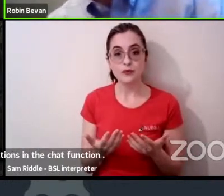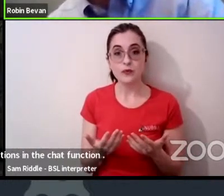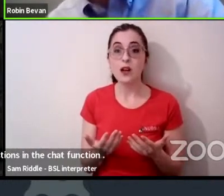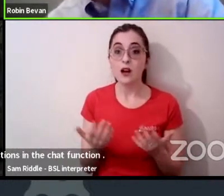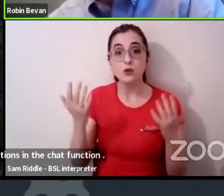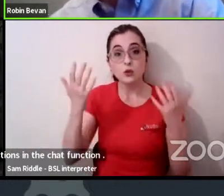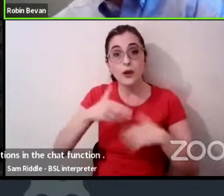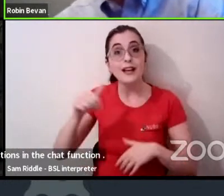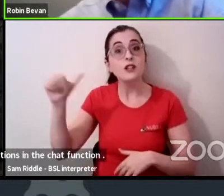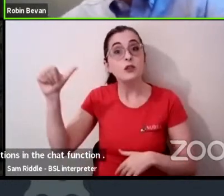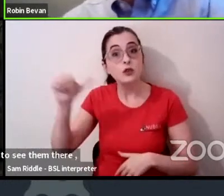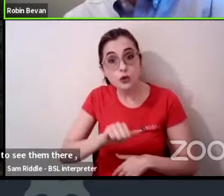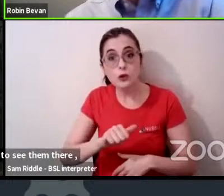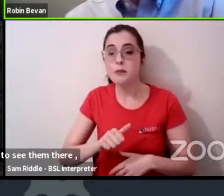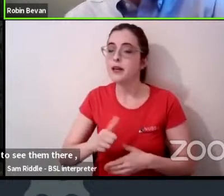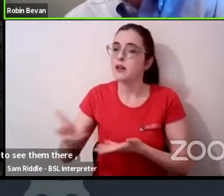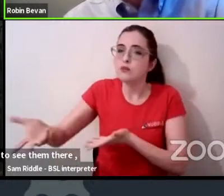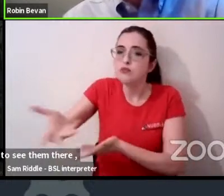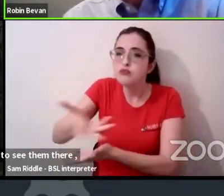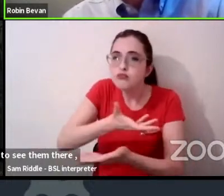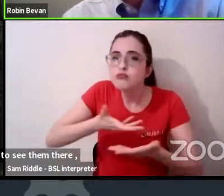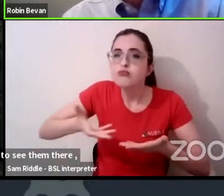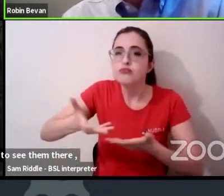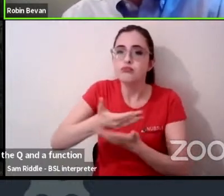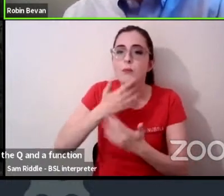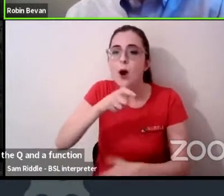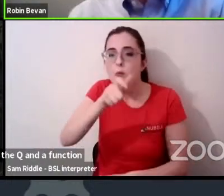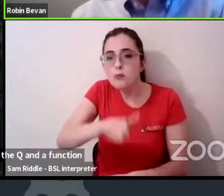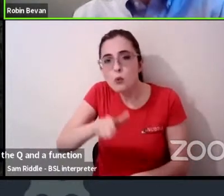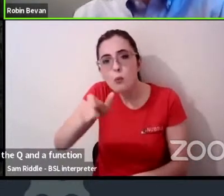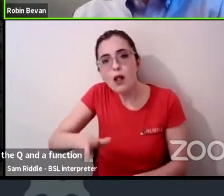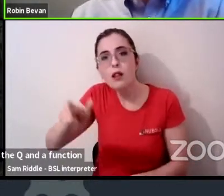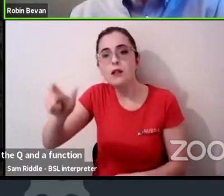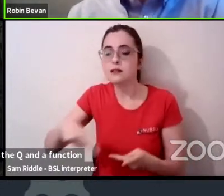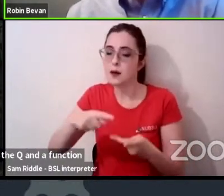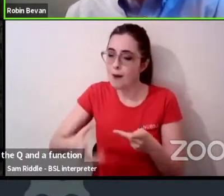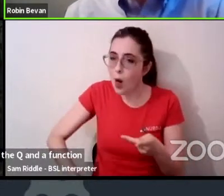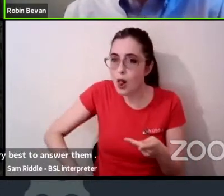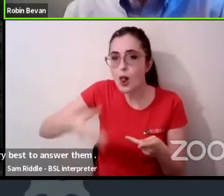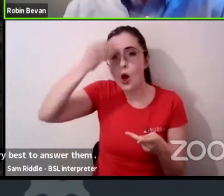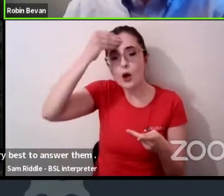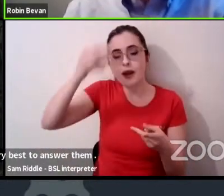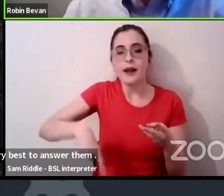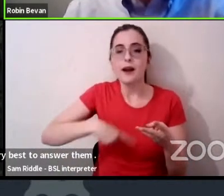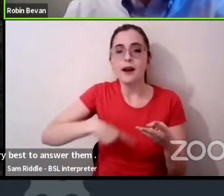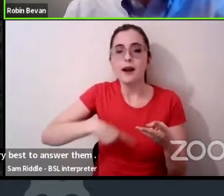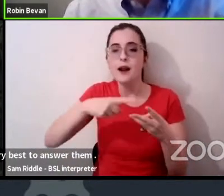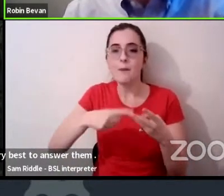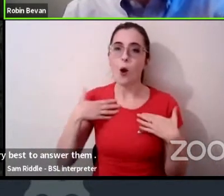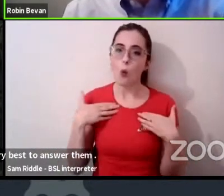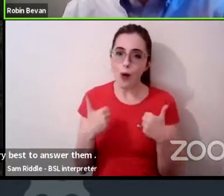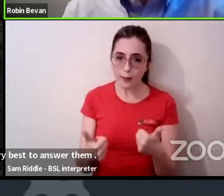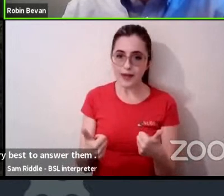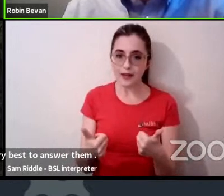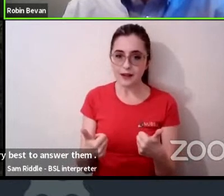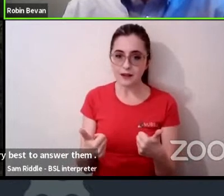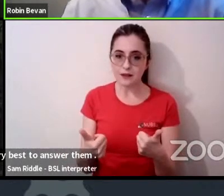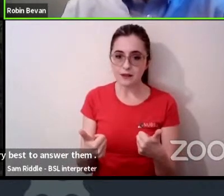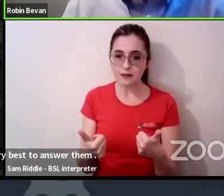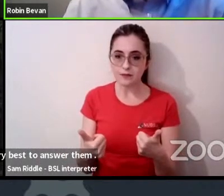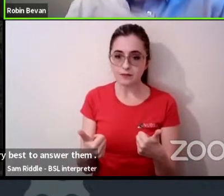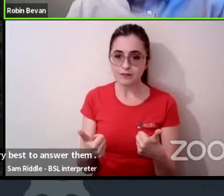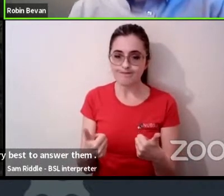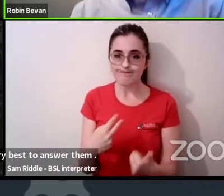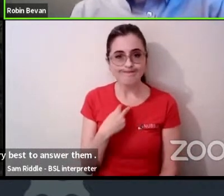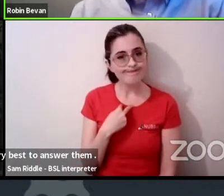be talking together about pupils, about learning, and about well-being.